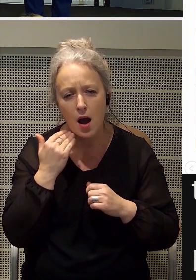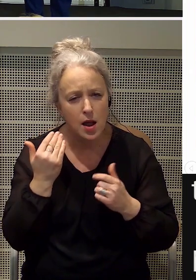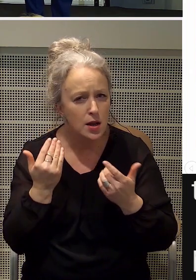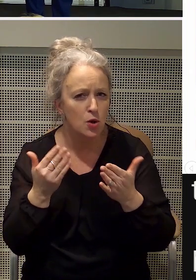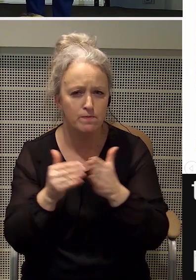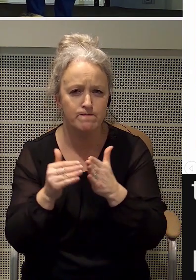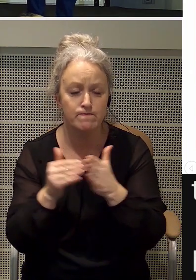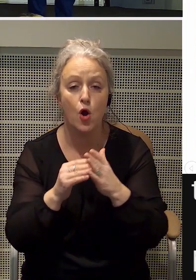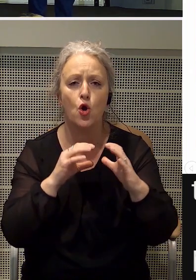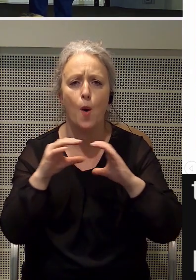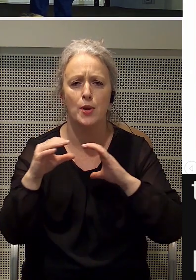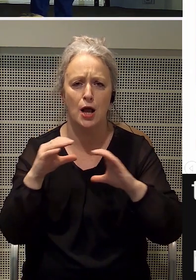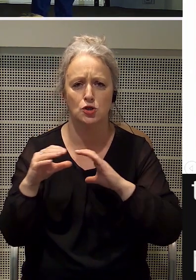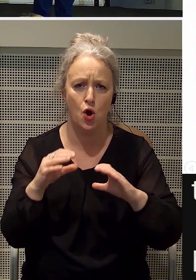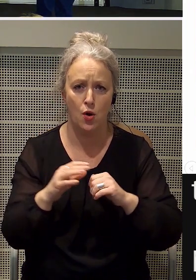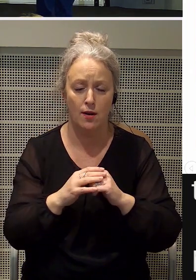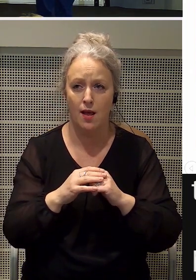to do it better next time.